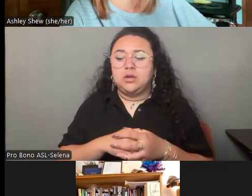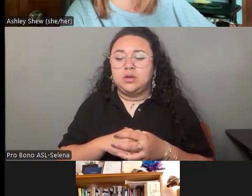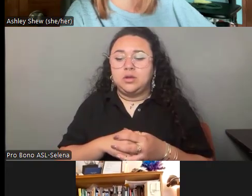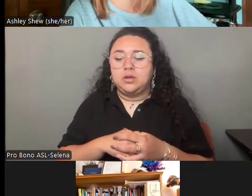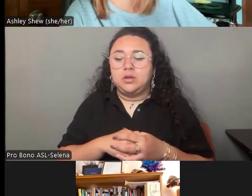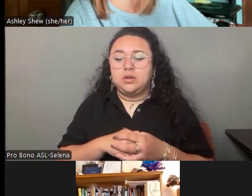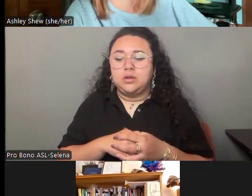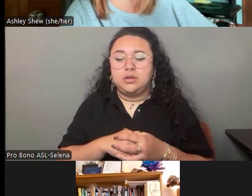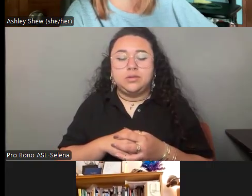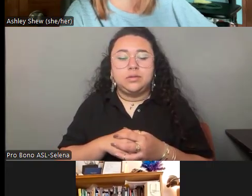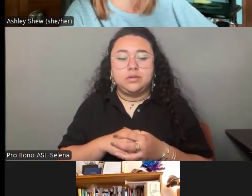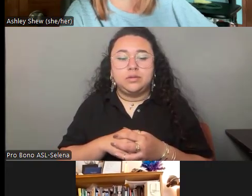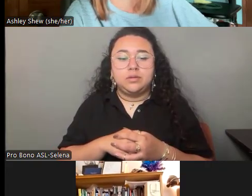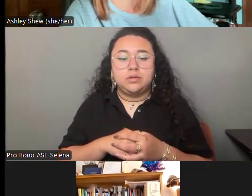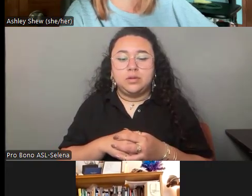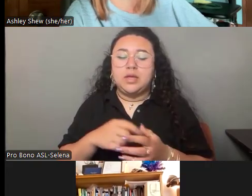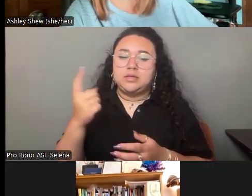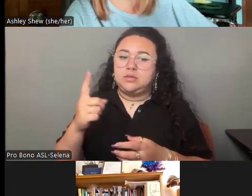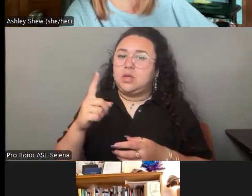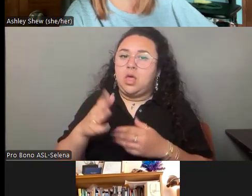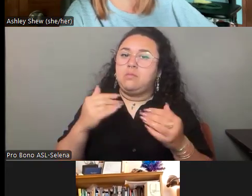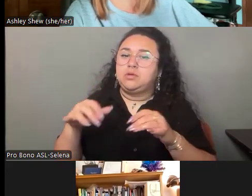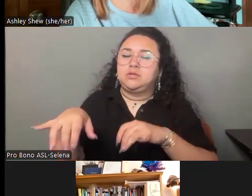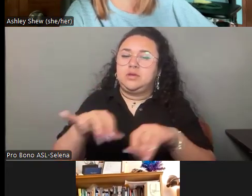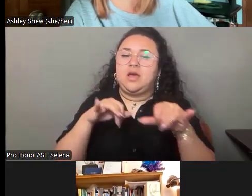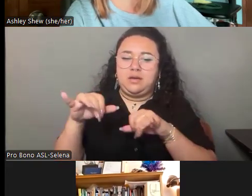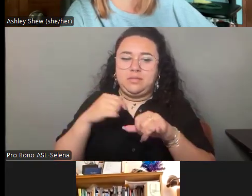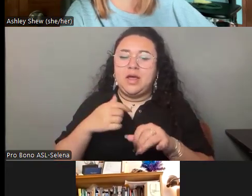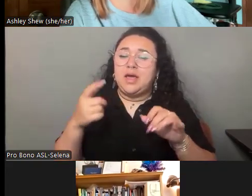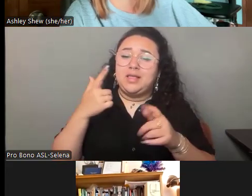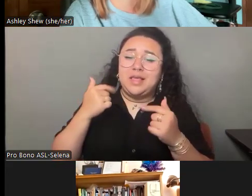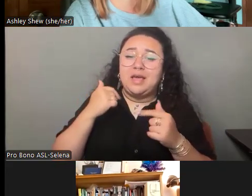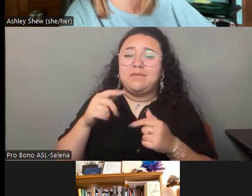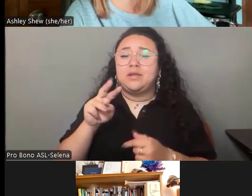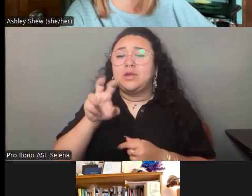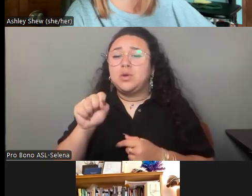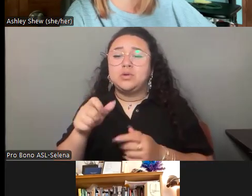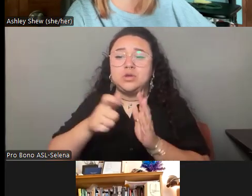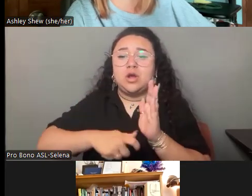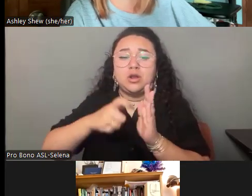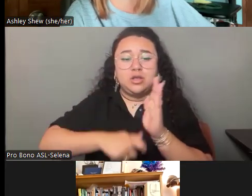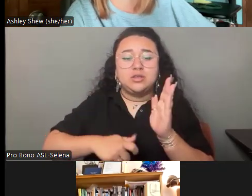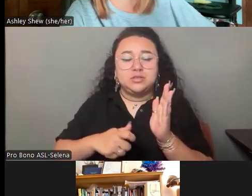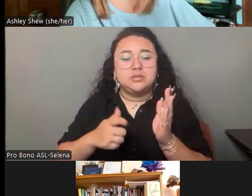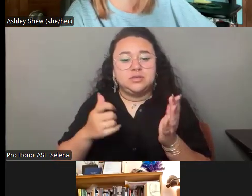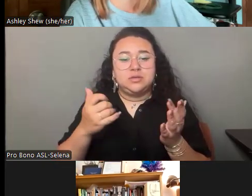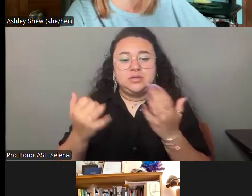It's almost a trope. I laugh at so many different news articles these days where it's like, oh, they're gonna tell me about this life-changing technology and